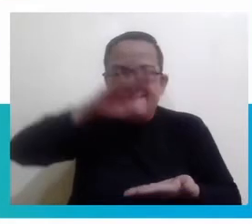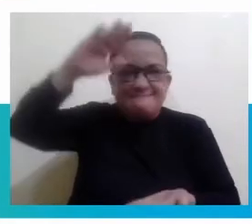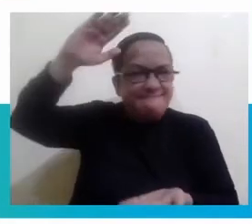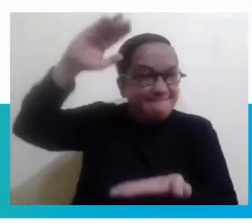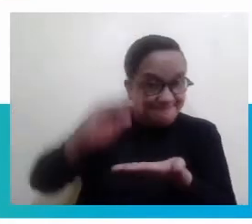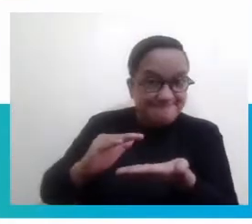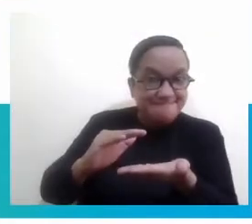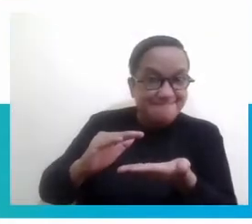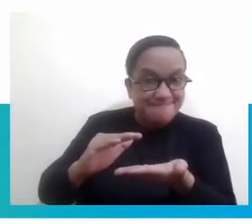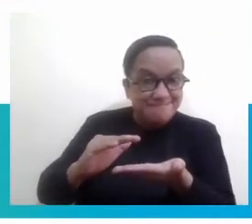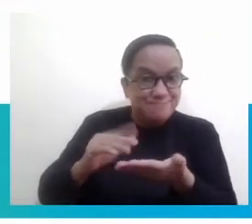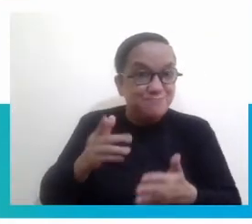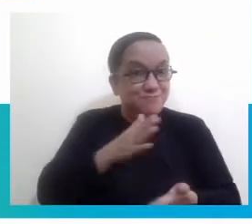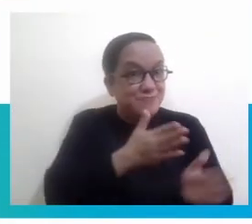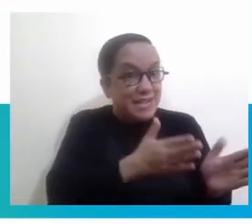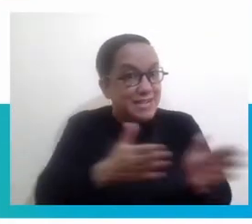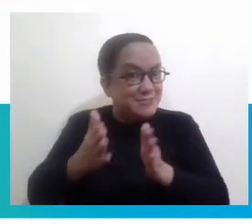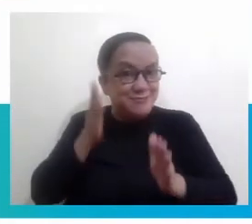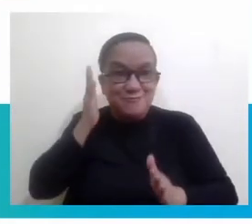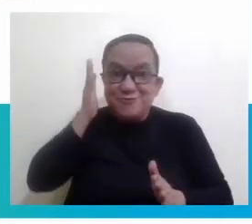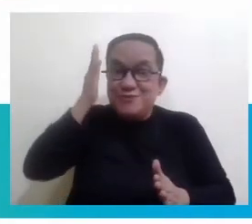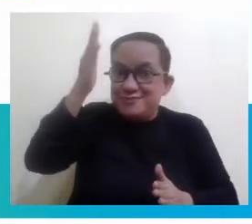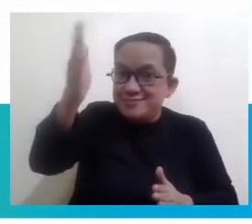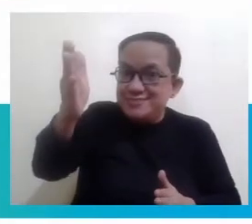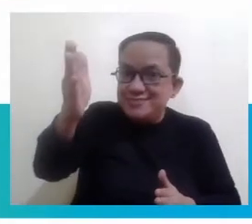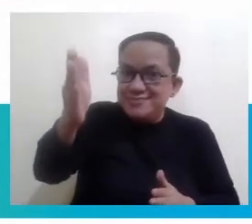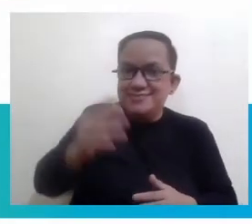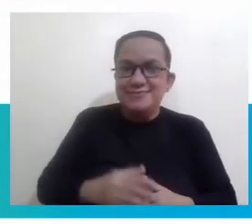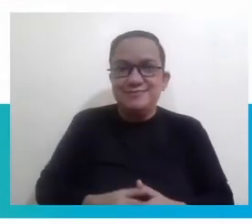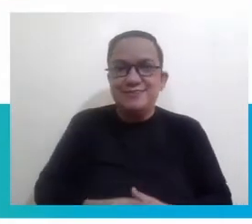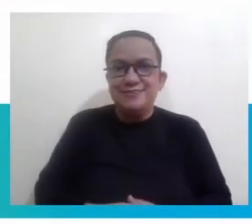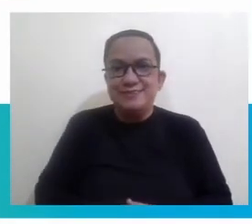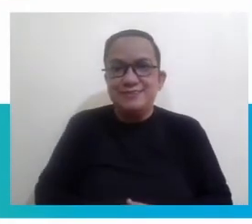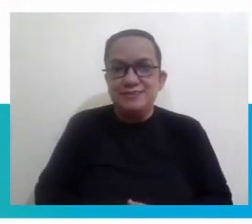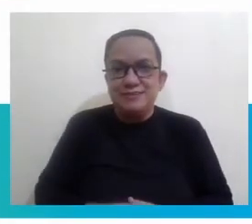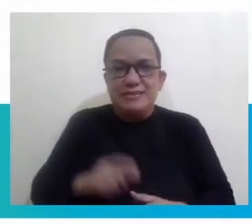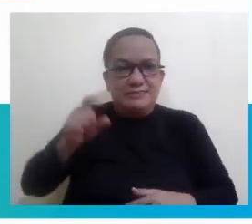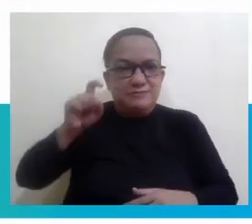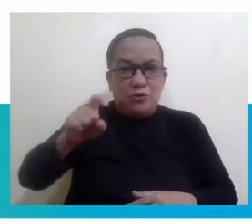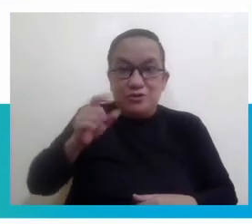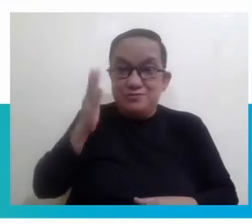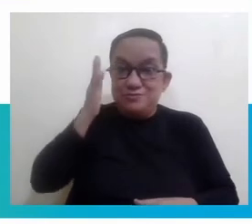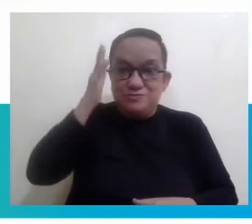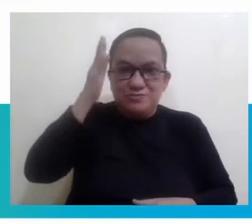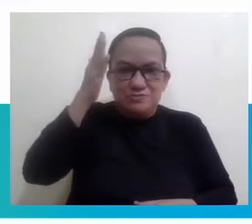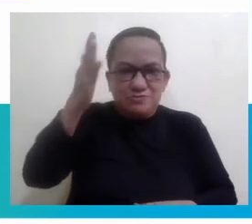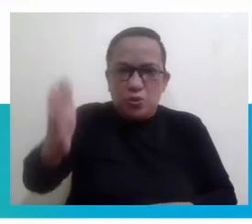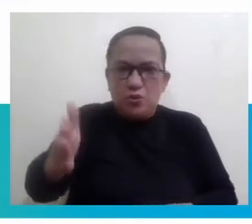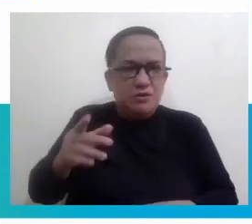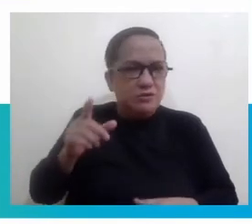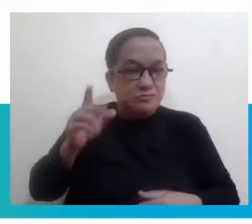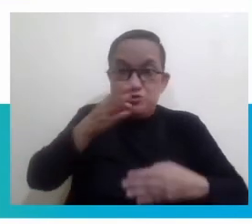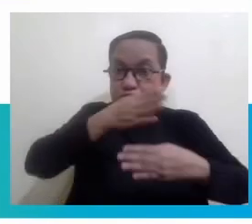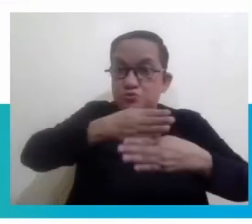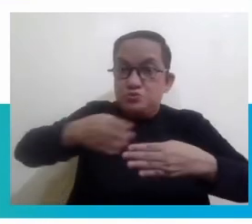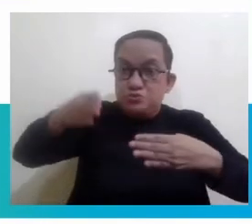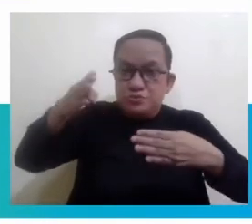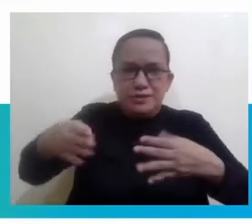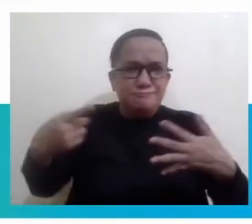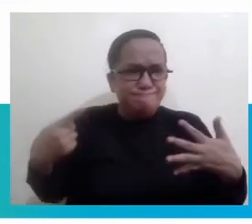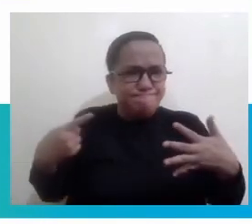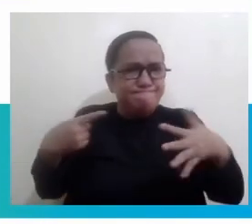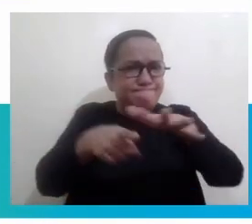being wholly inclusive. This is the strategy that we're calling the